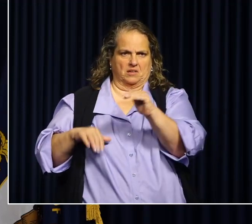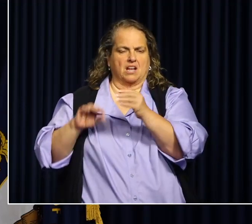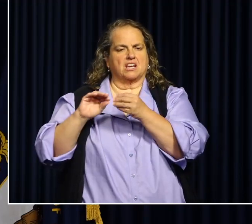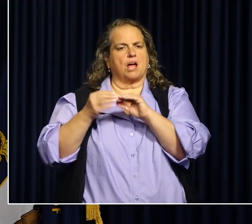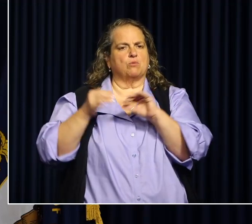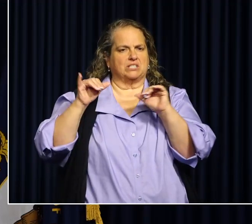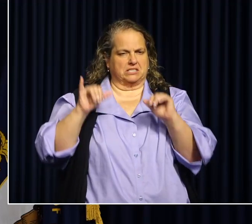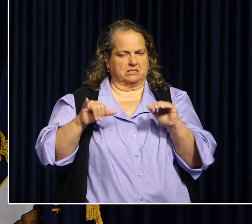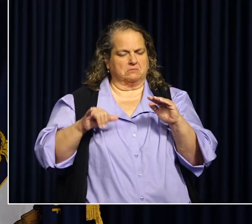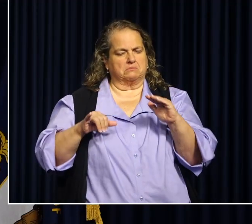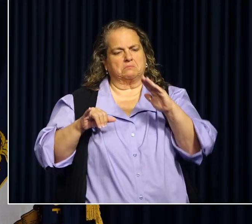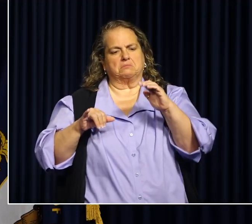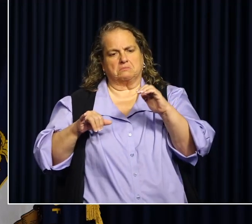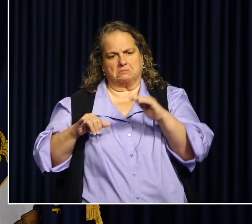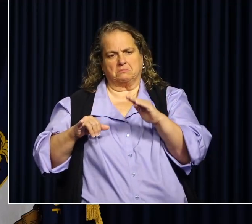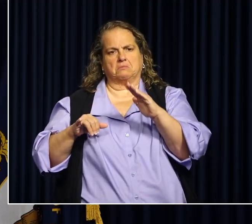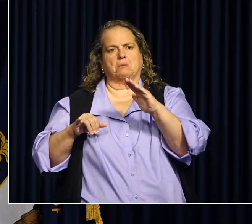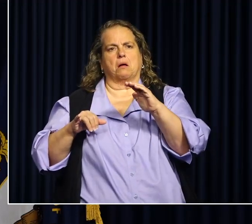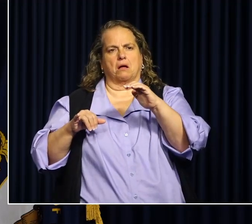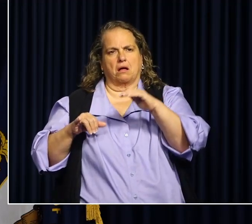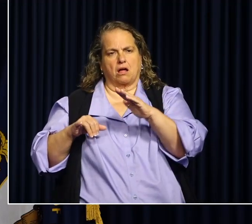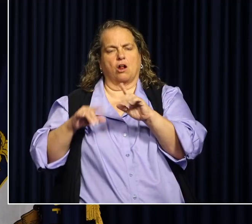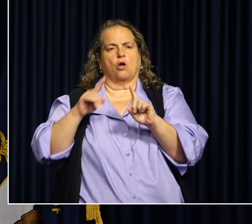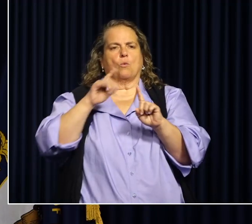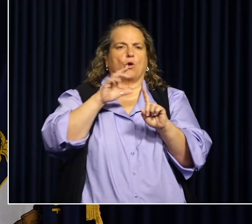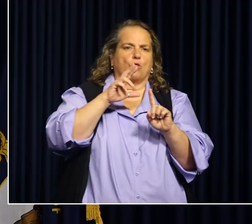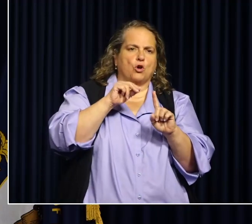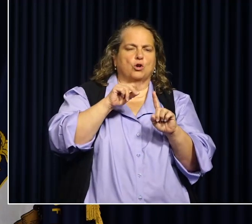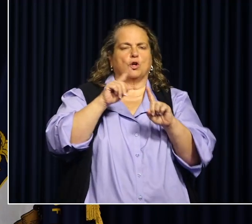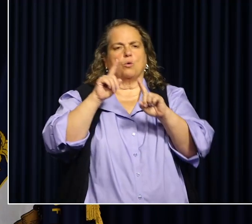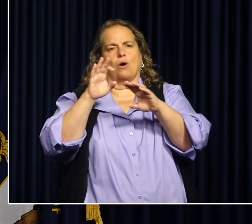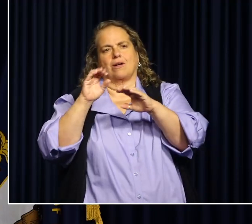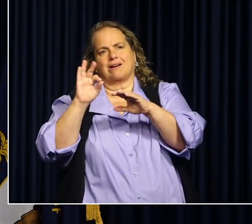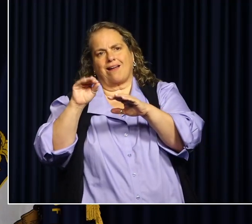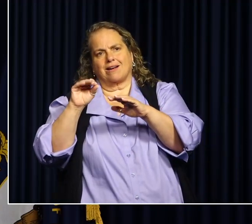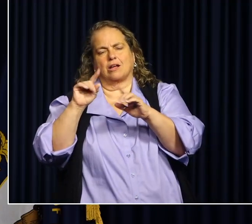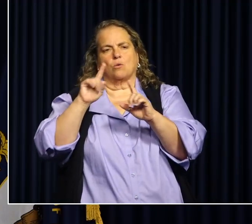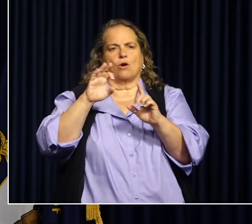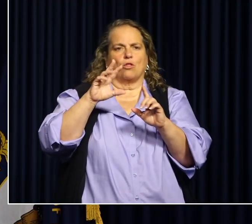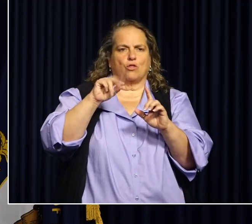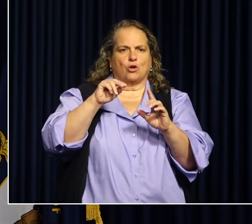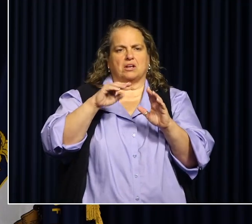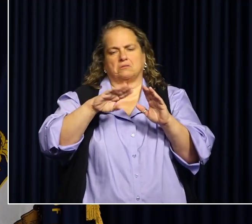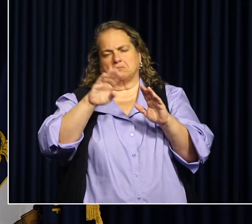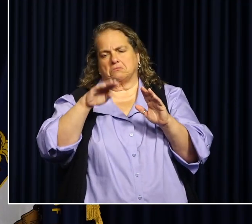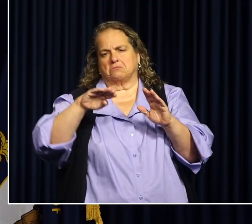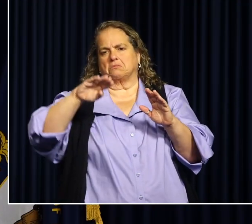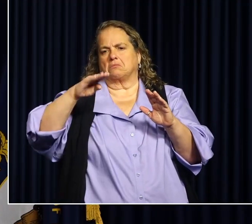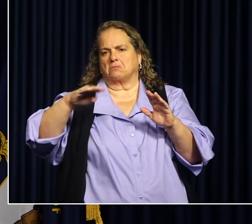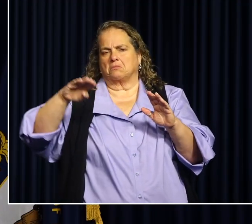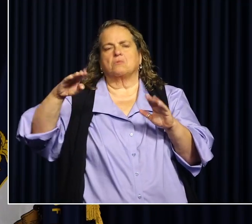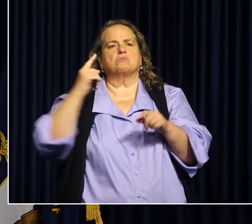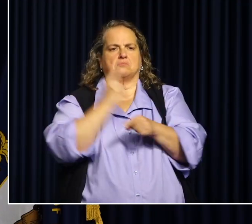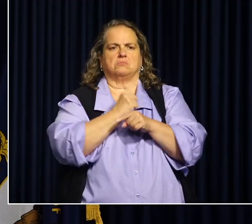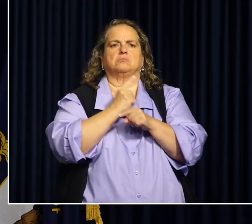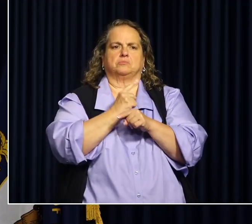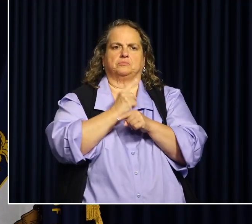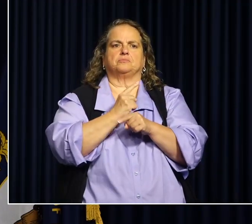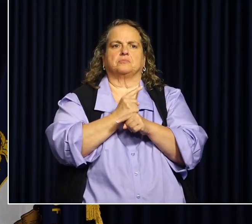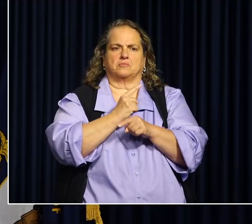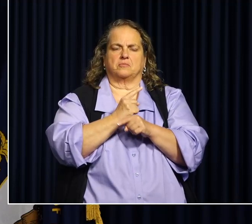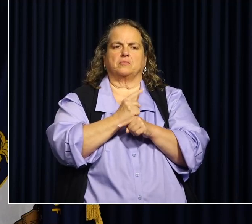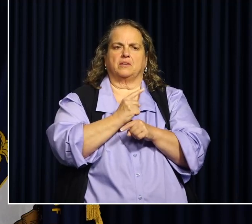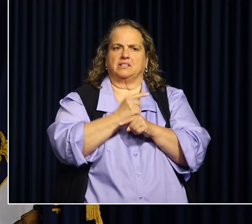jump, anywhere from 130 to 190. That's pretty much where we are right now, even